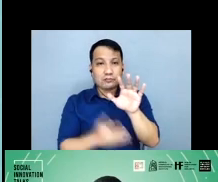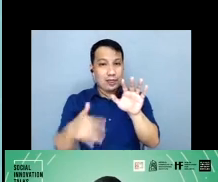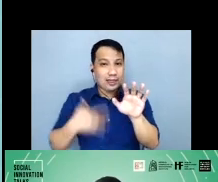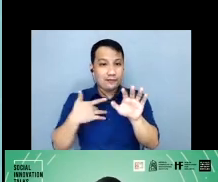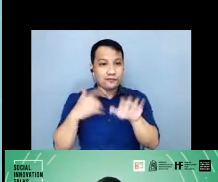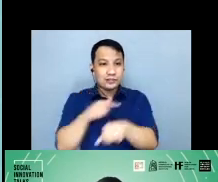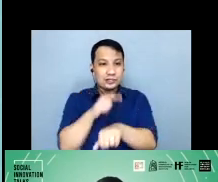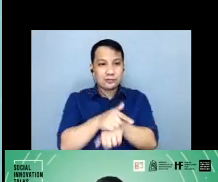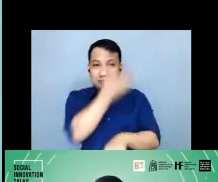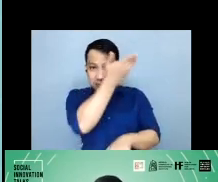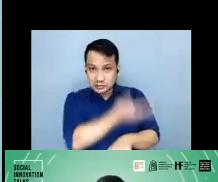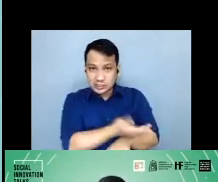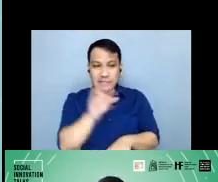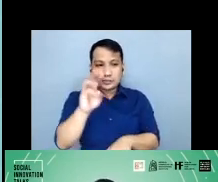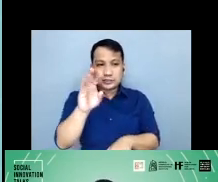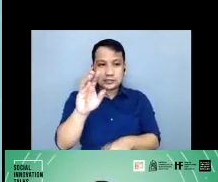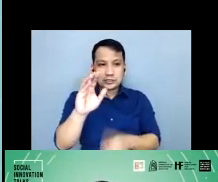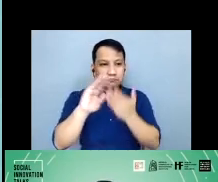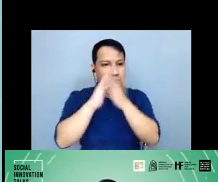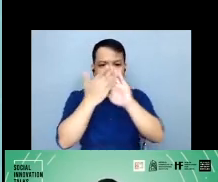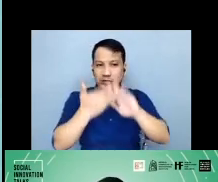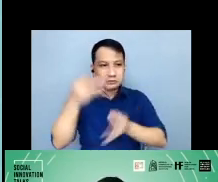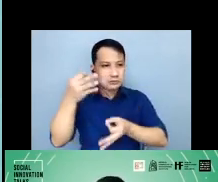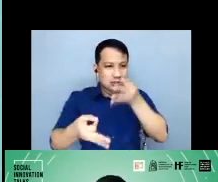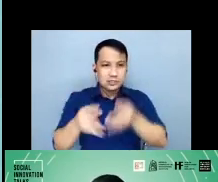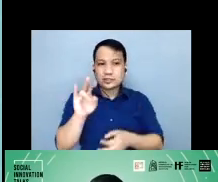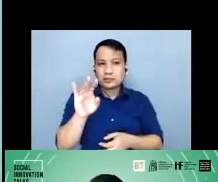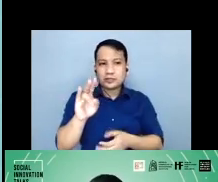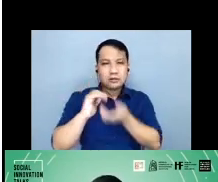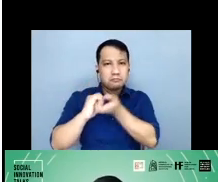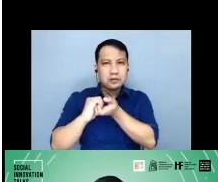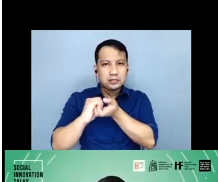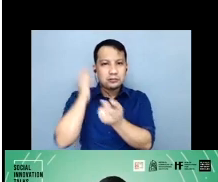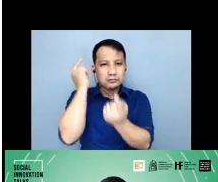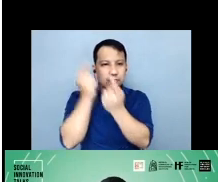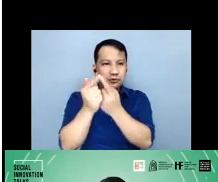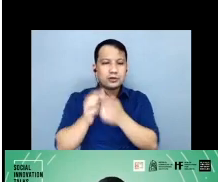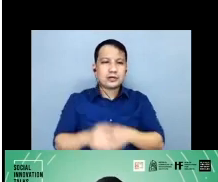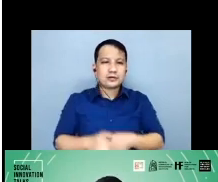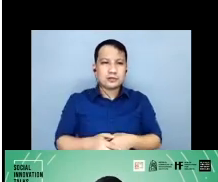institutions. And finally, 17, partnerships for the goals. So there are quite a lot of